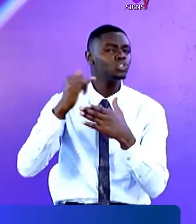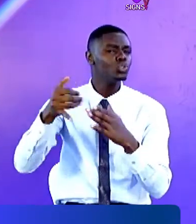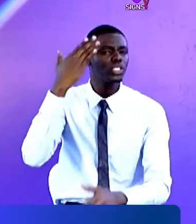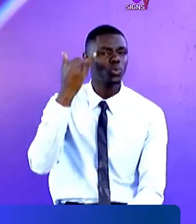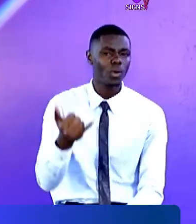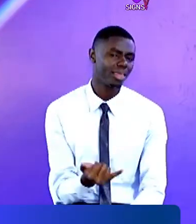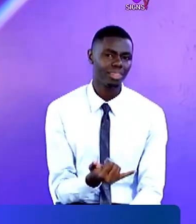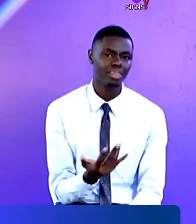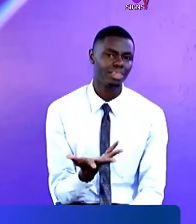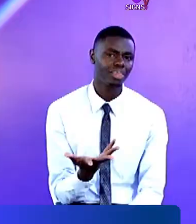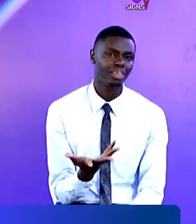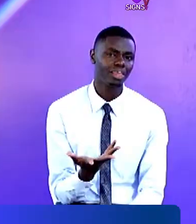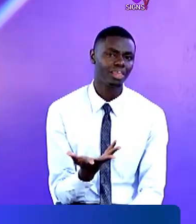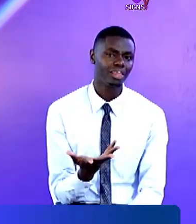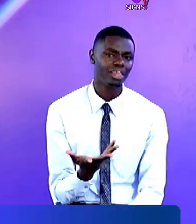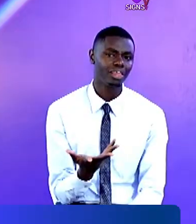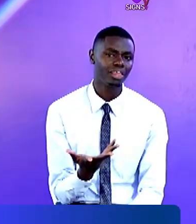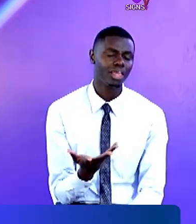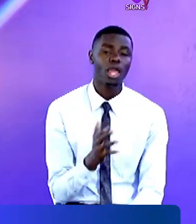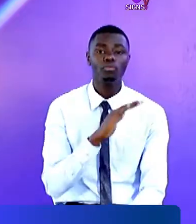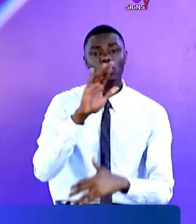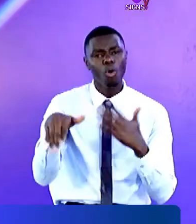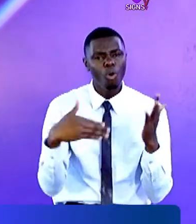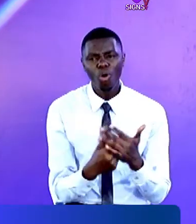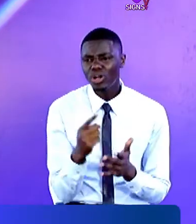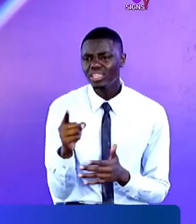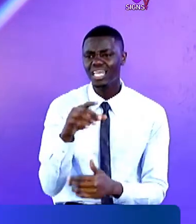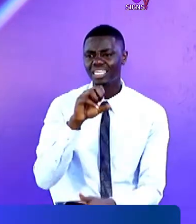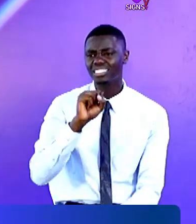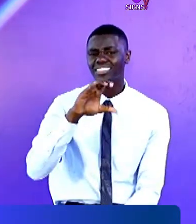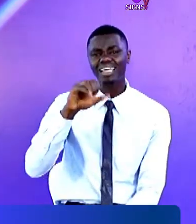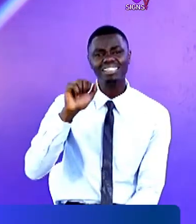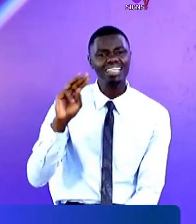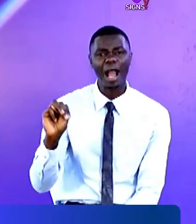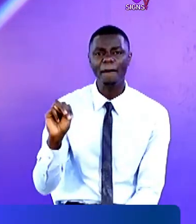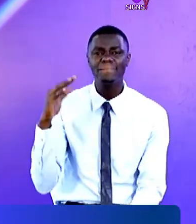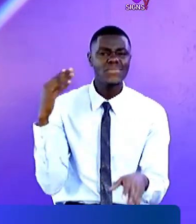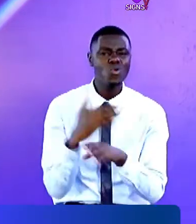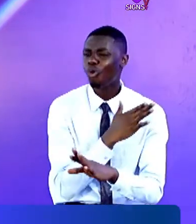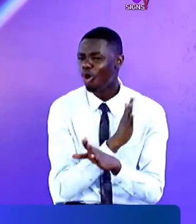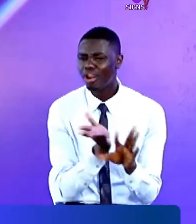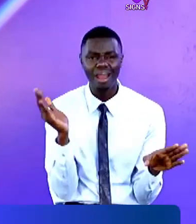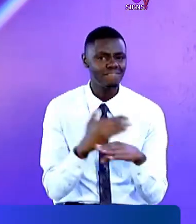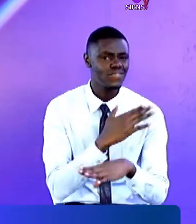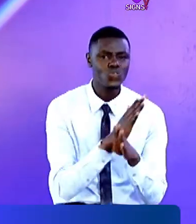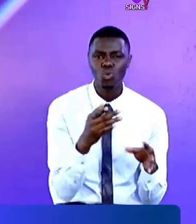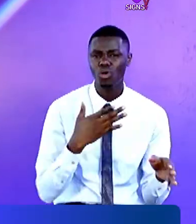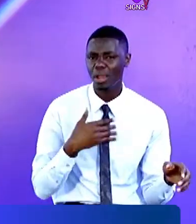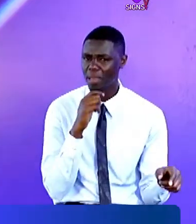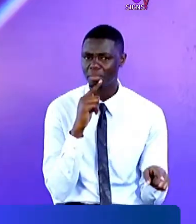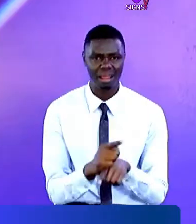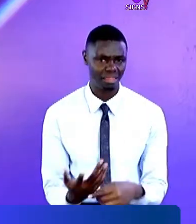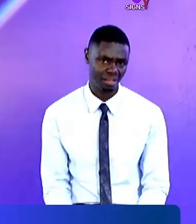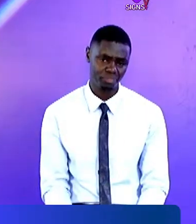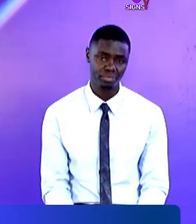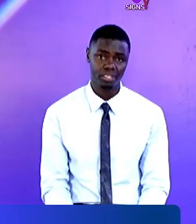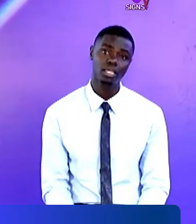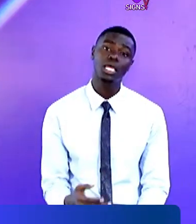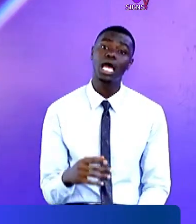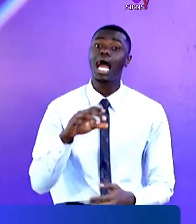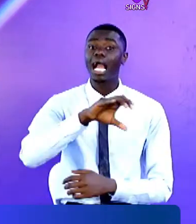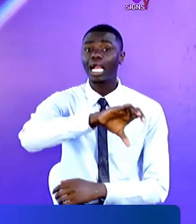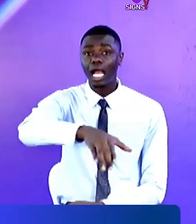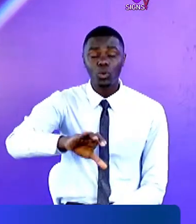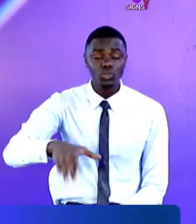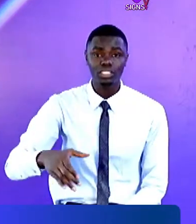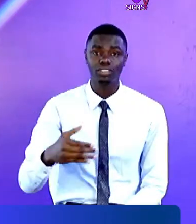own hospitals? Are you getting my point? All these are scams. All these are scams, my brother. Because the counties have hospitals that